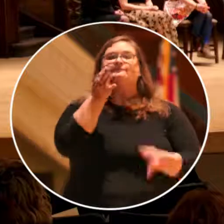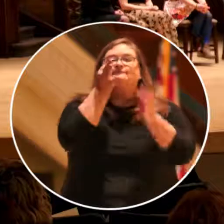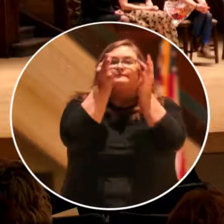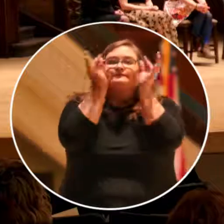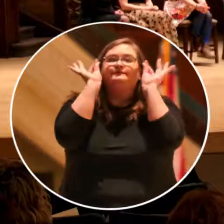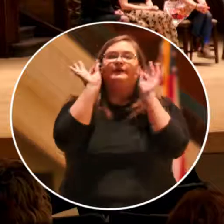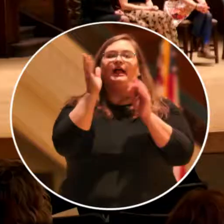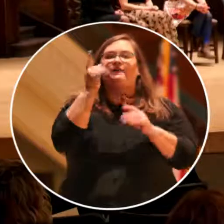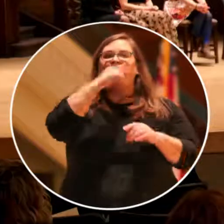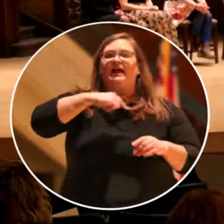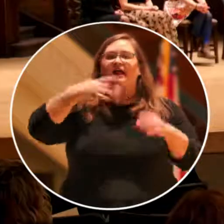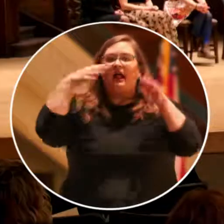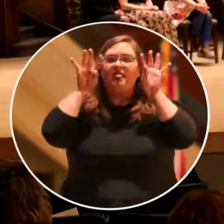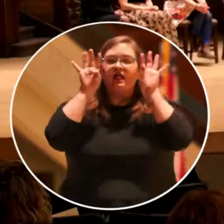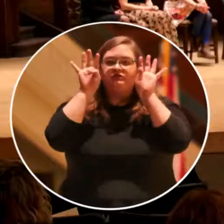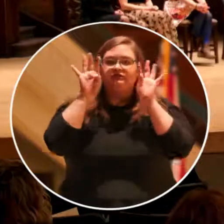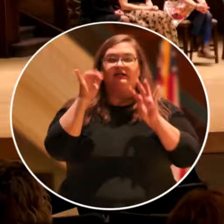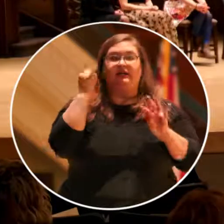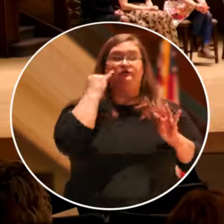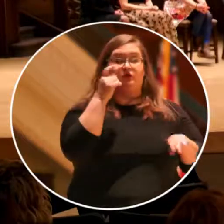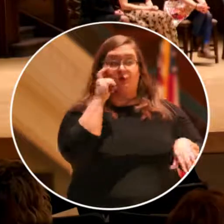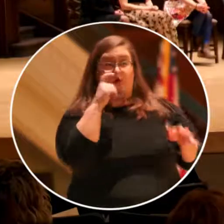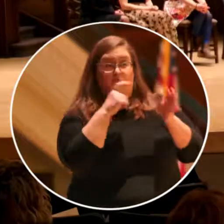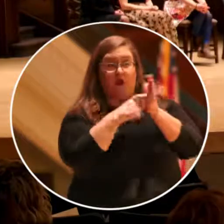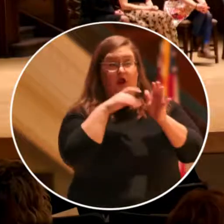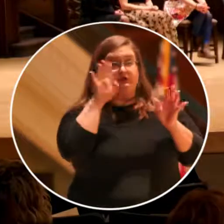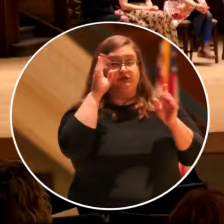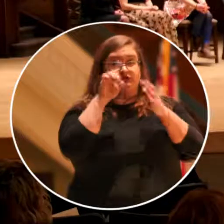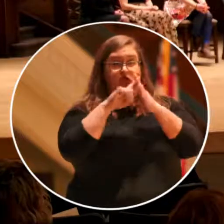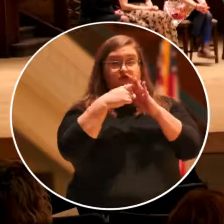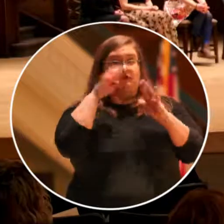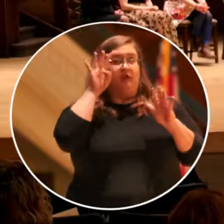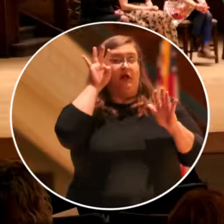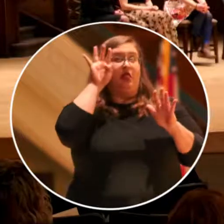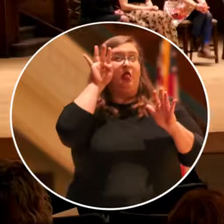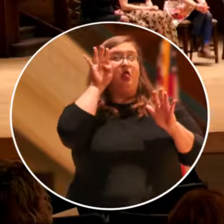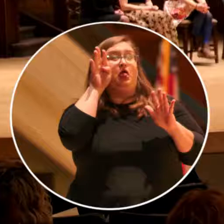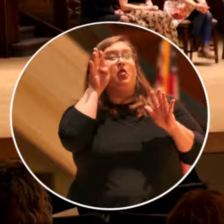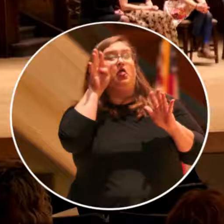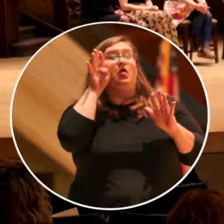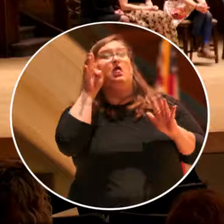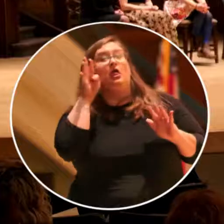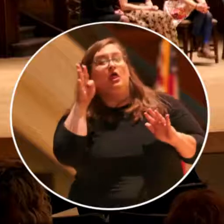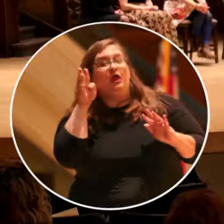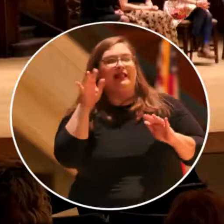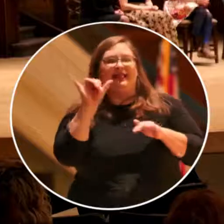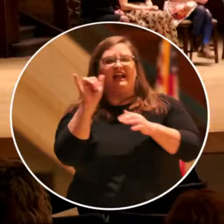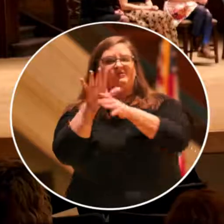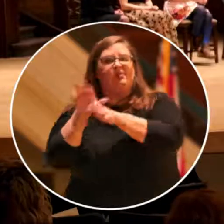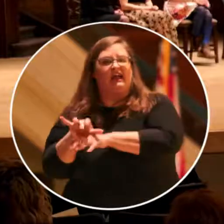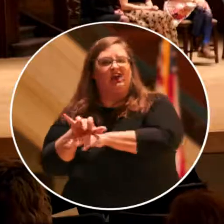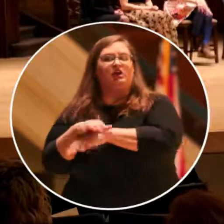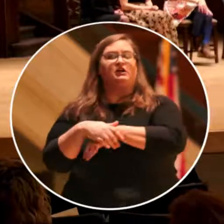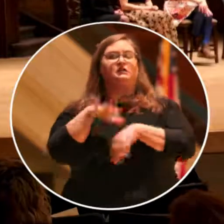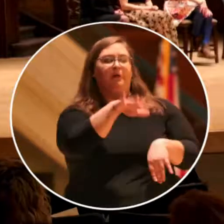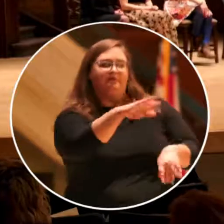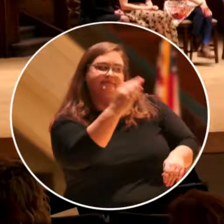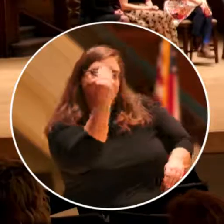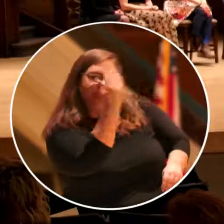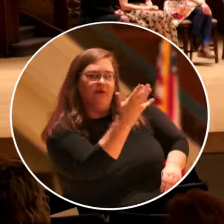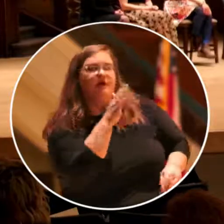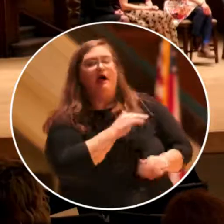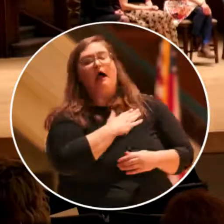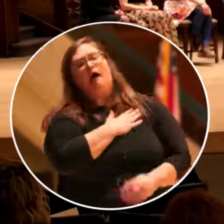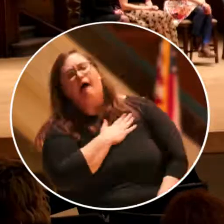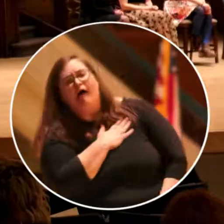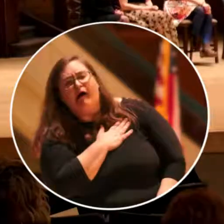So here's your job tonight. If you see one of those bad boys trickle down like a little spider, I just need you to go along and go, oh.